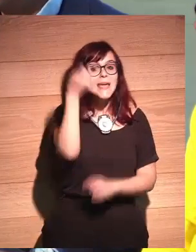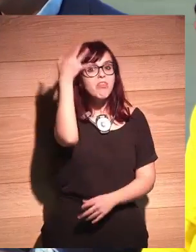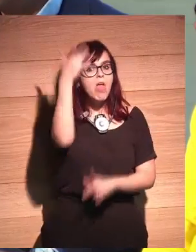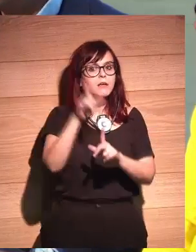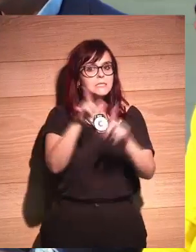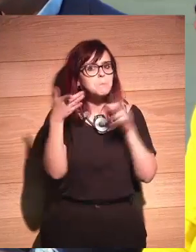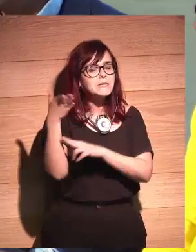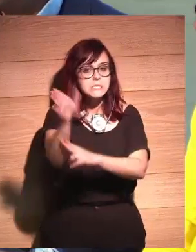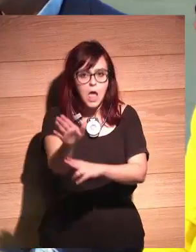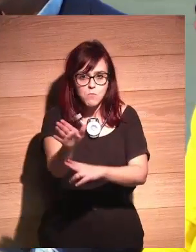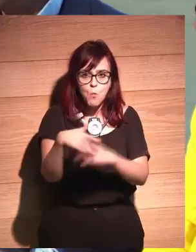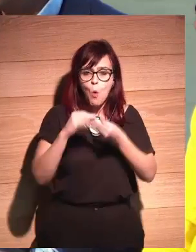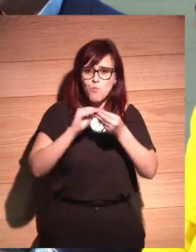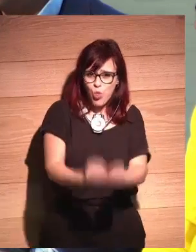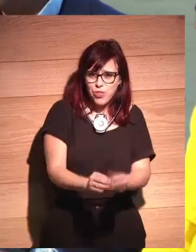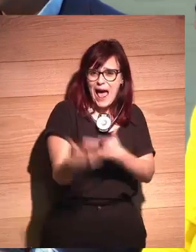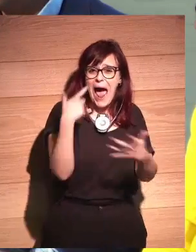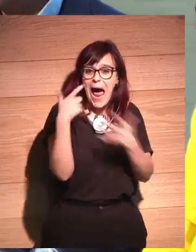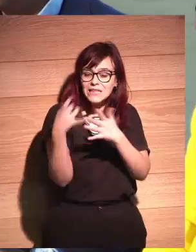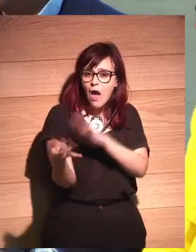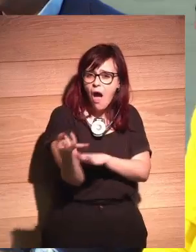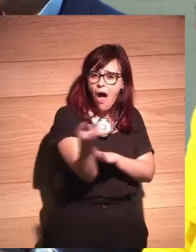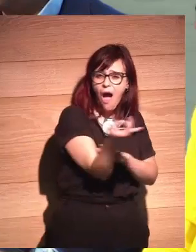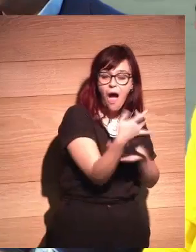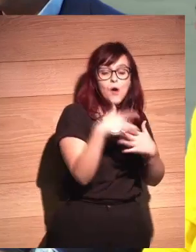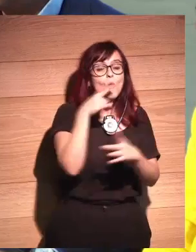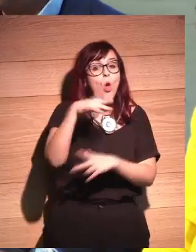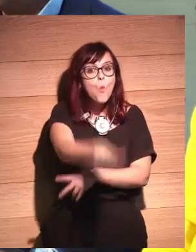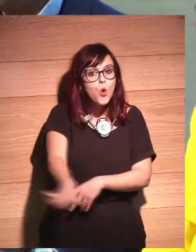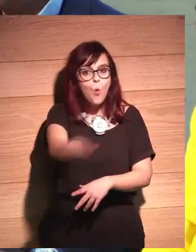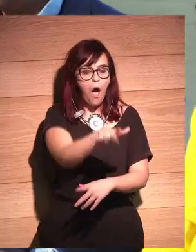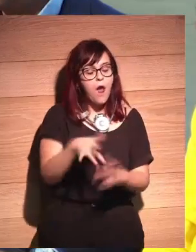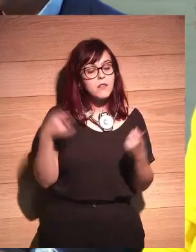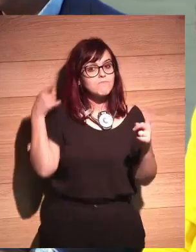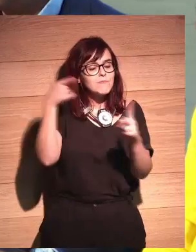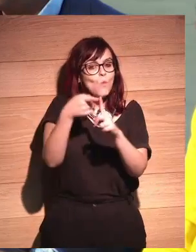producing a lot of artists. We can be a place where people feel it's